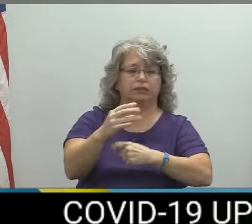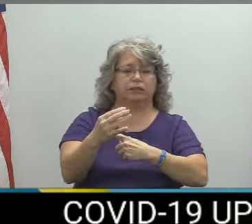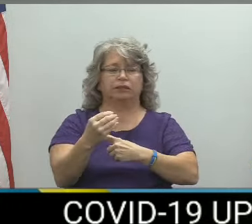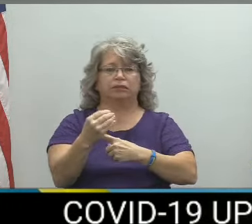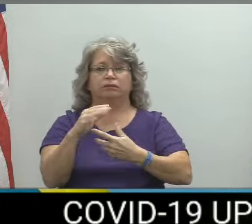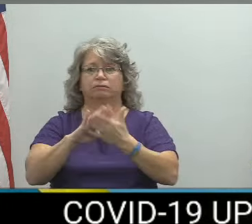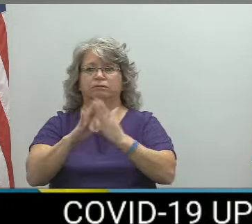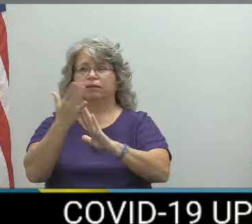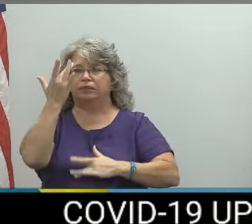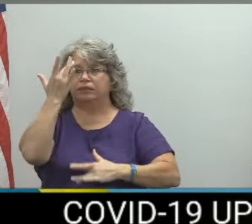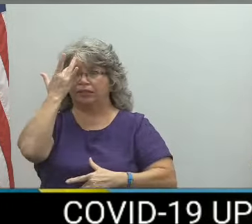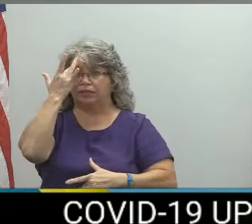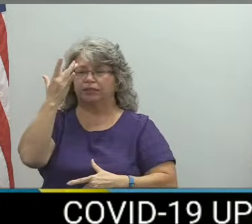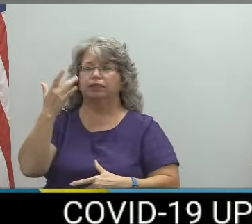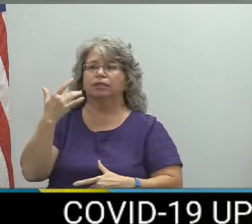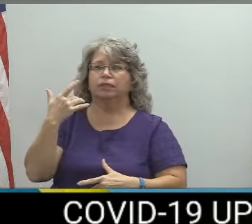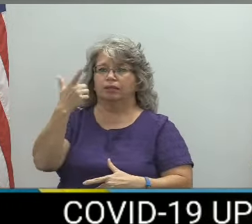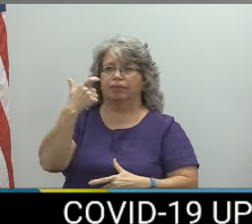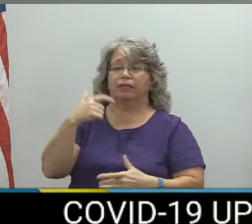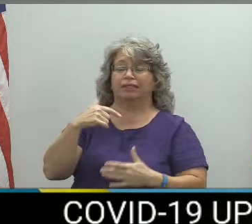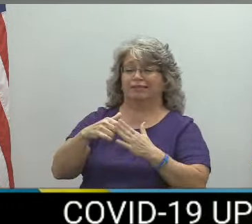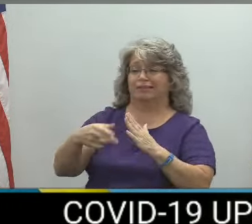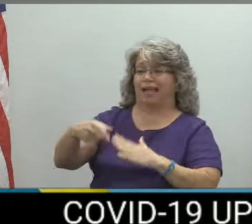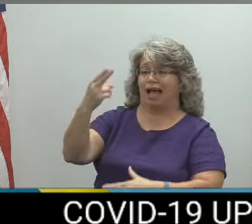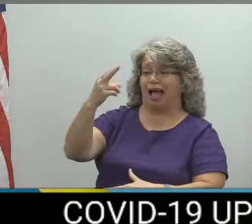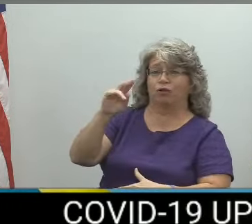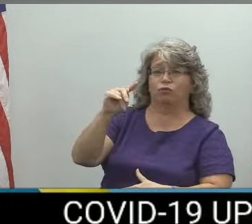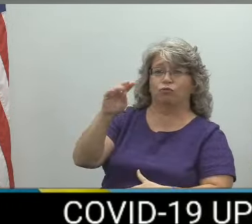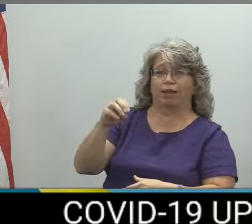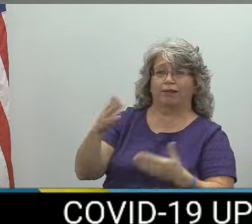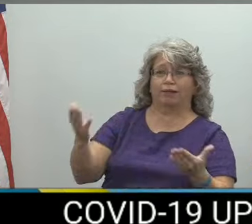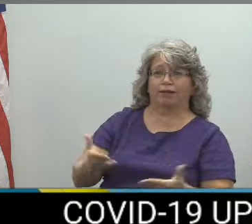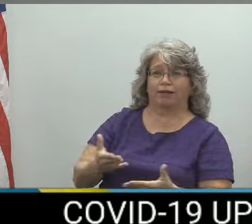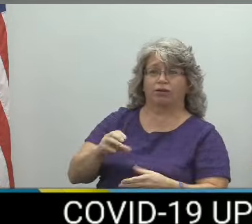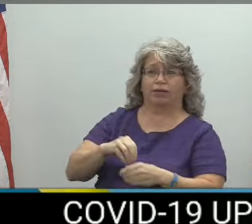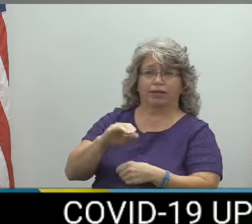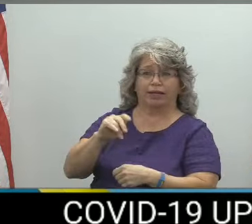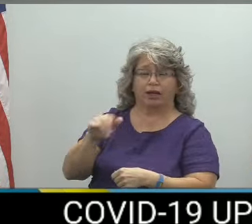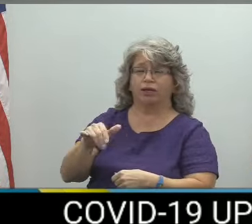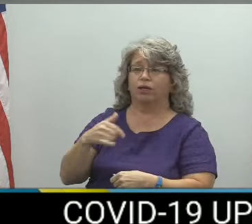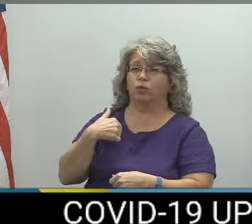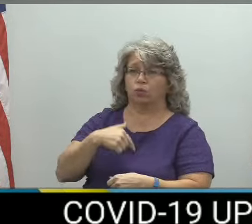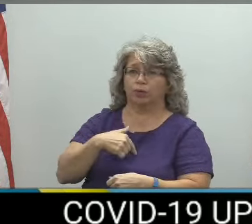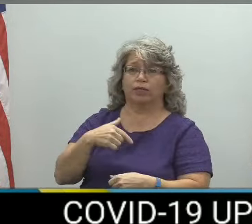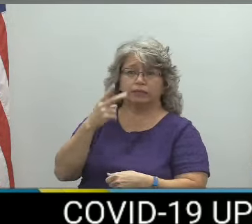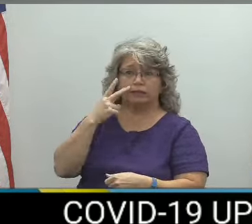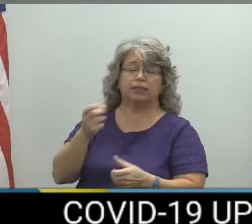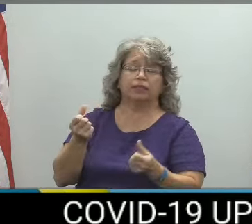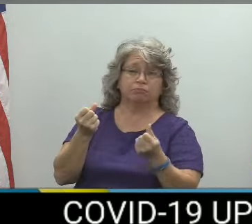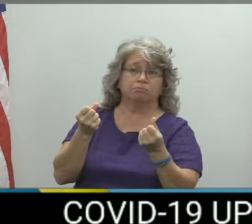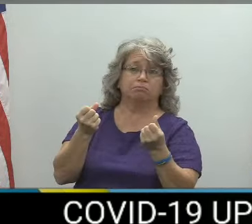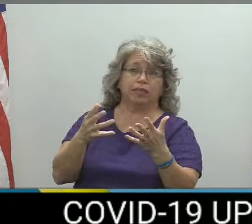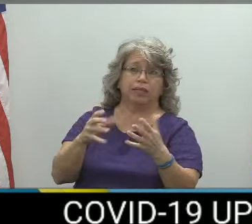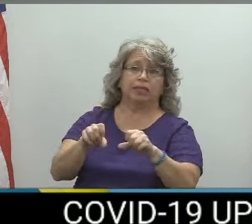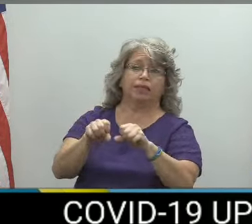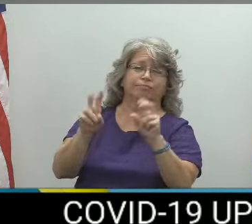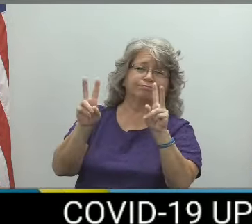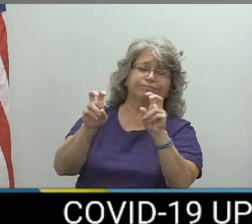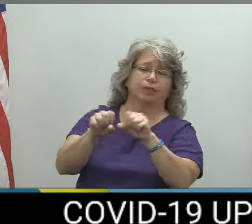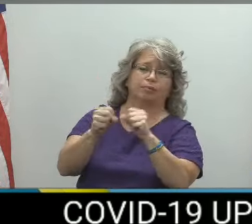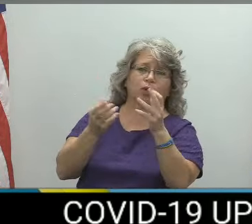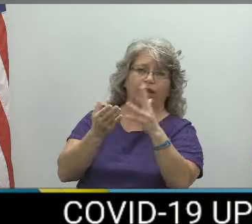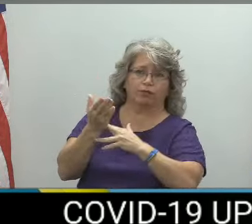we continue to see many more vaccine breakthrough cases, and it's also to be expected. And so the total cases